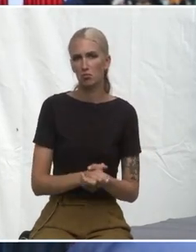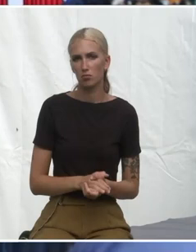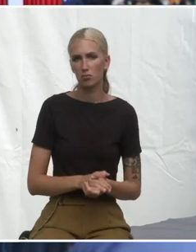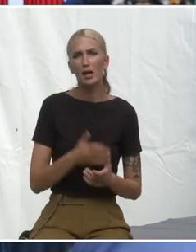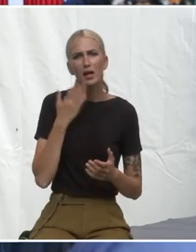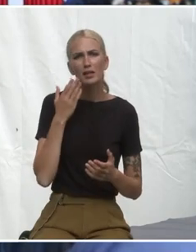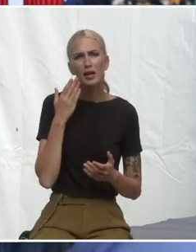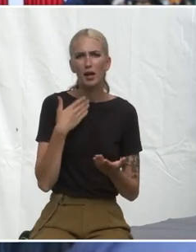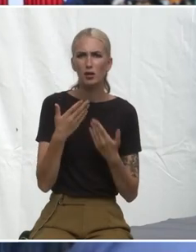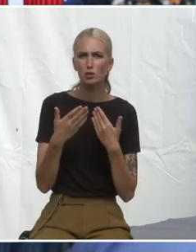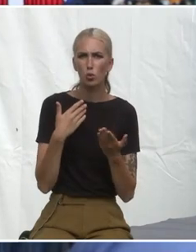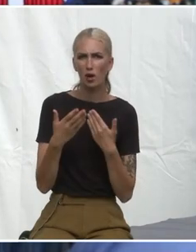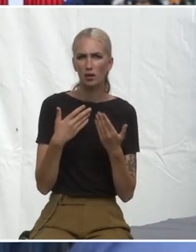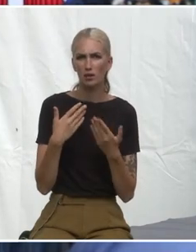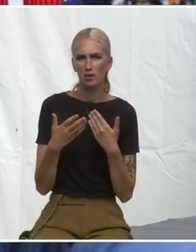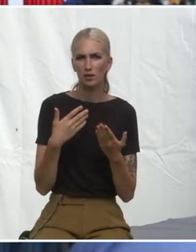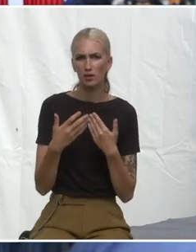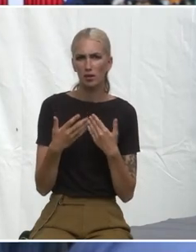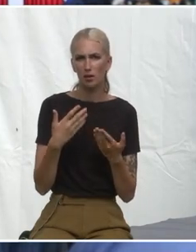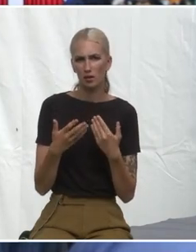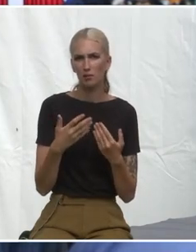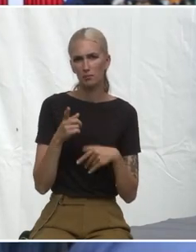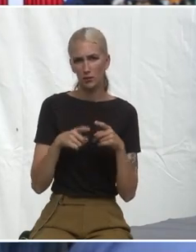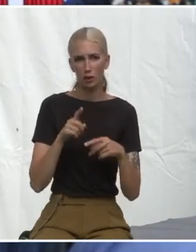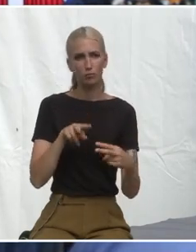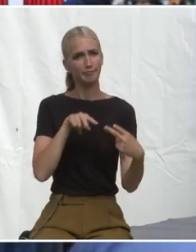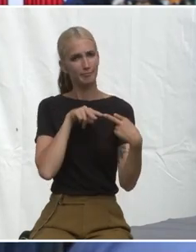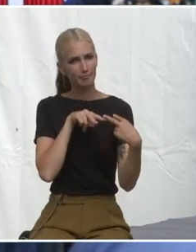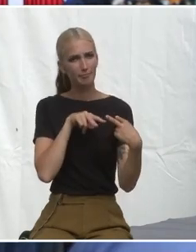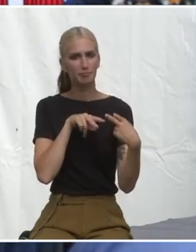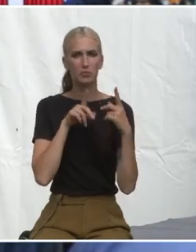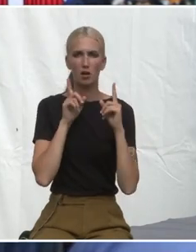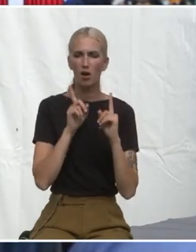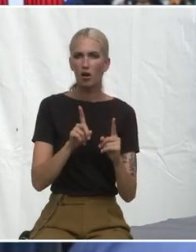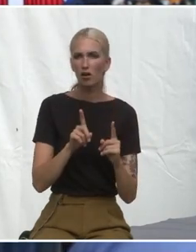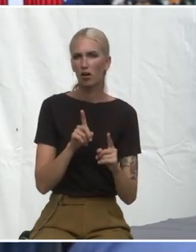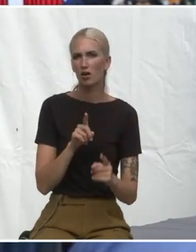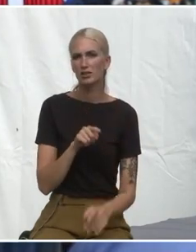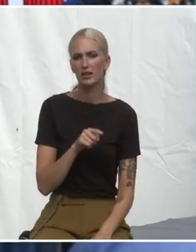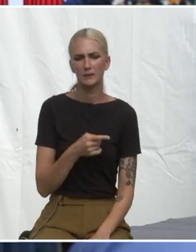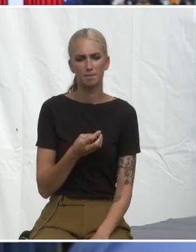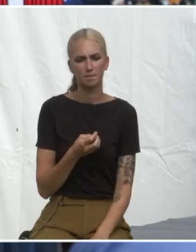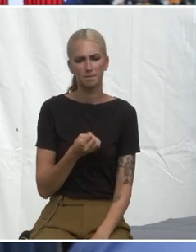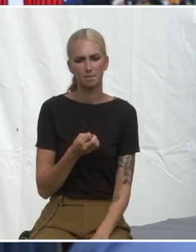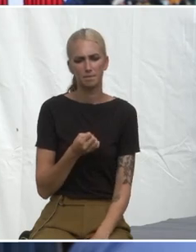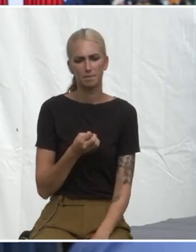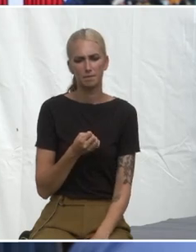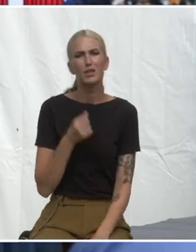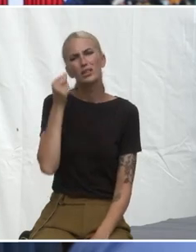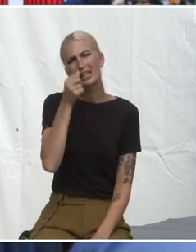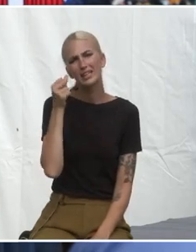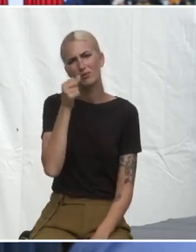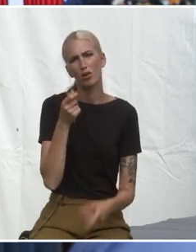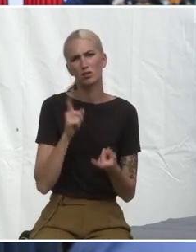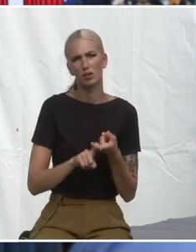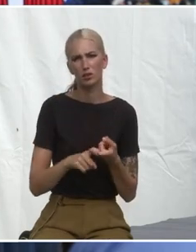talk about, looking into your the eyes of the other person, but that's more on an individual